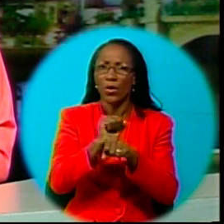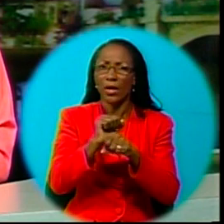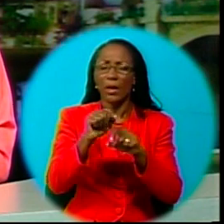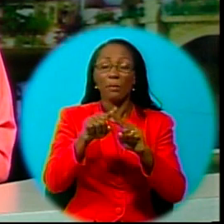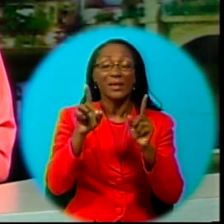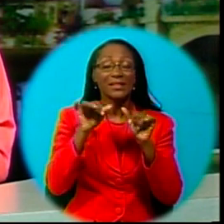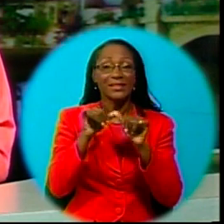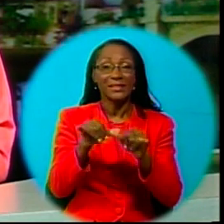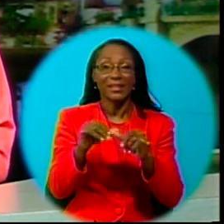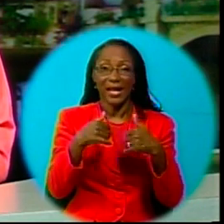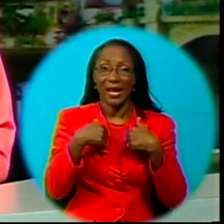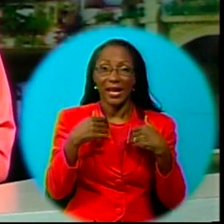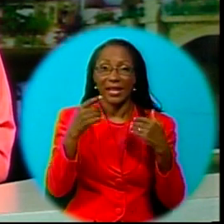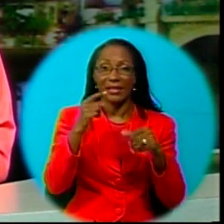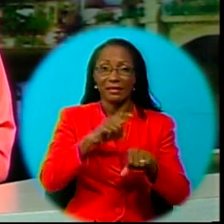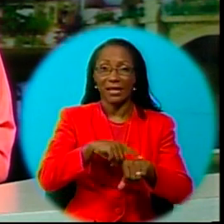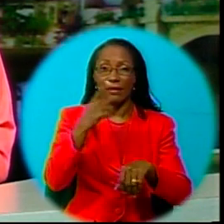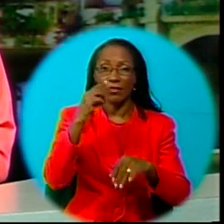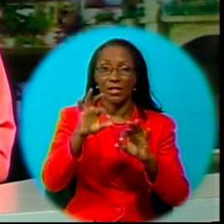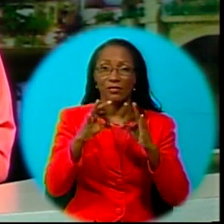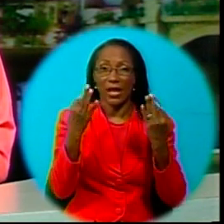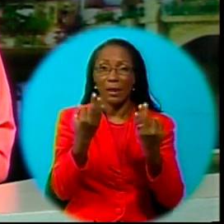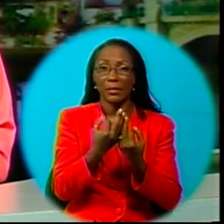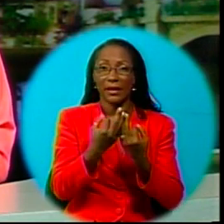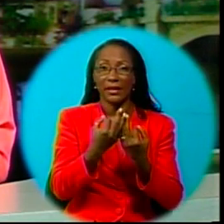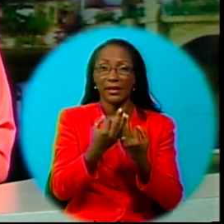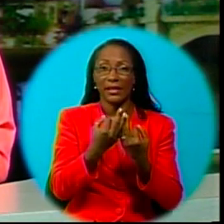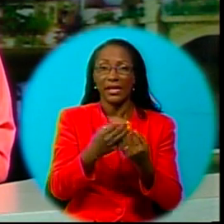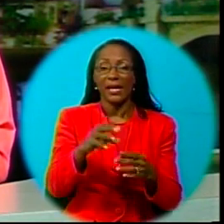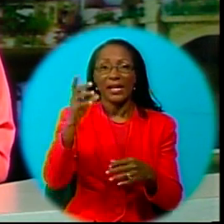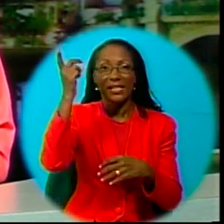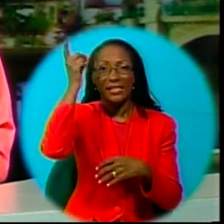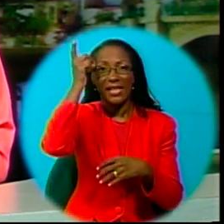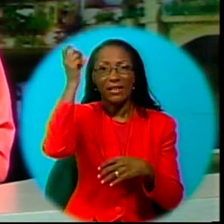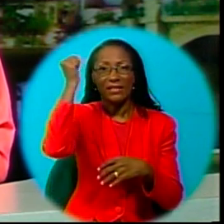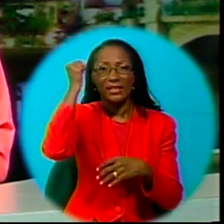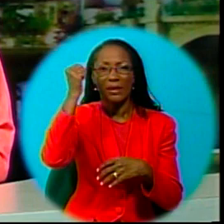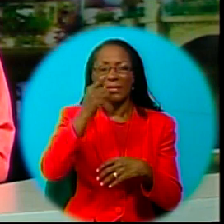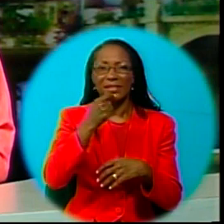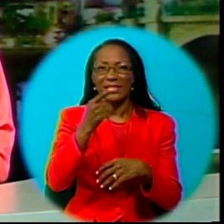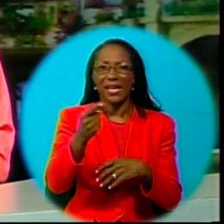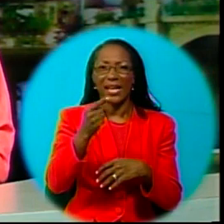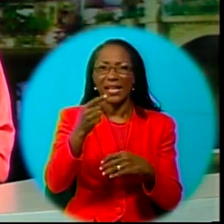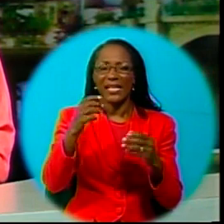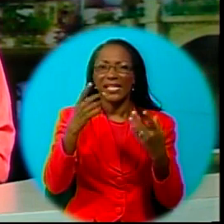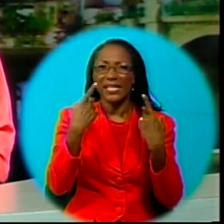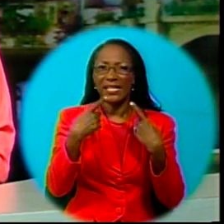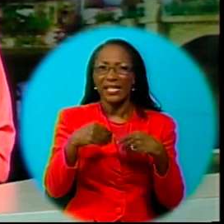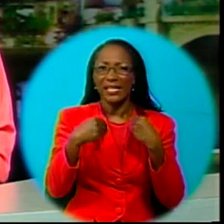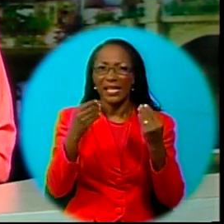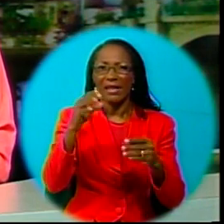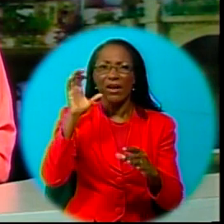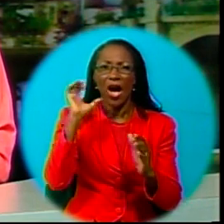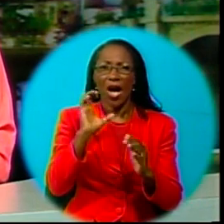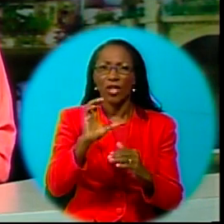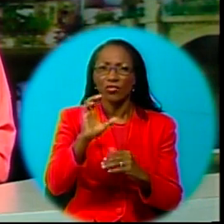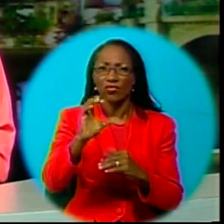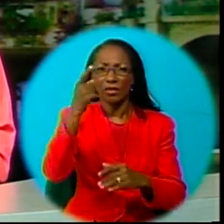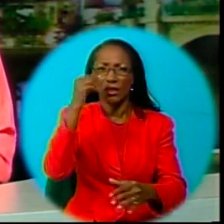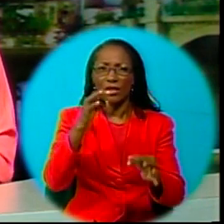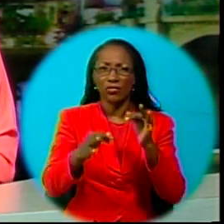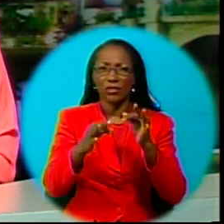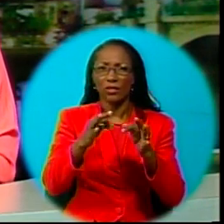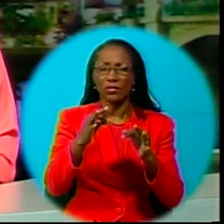And former Chief Justice Sir David Simmons says Sir Dennis delivered hundreds of judgments over his 34 years, a feat